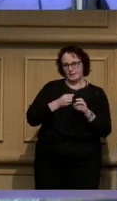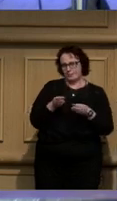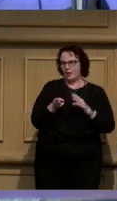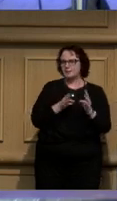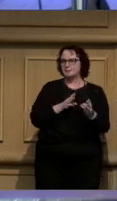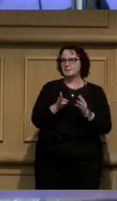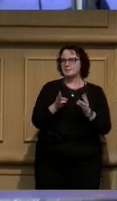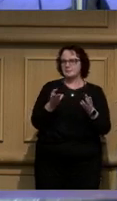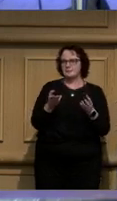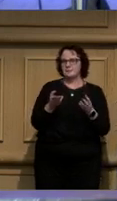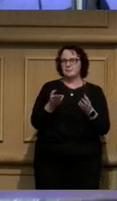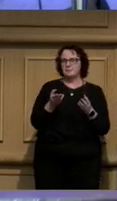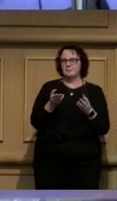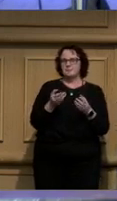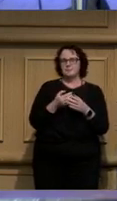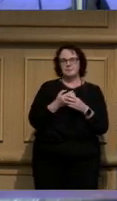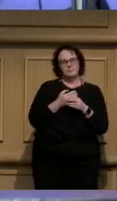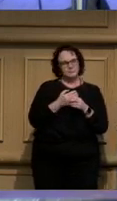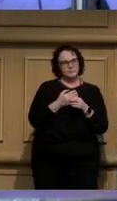mm-hmm. that was a kind of connection. So